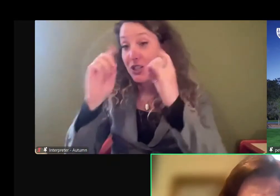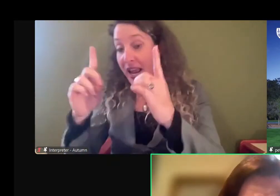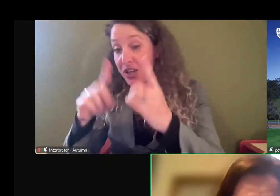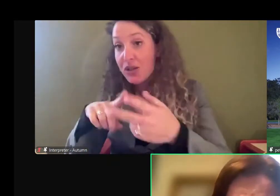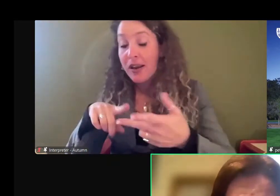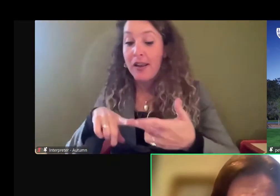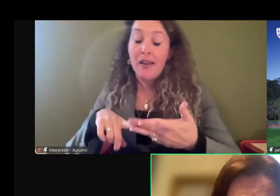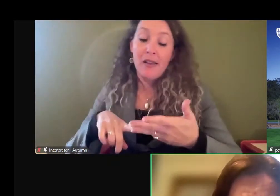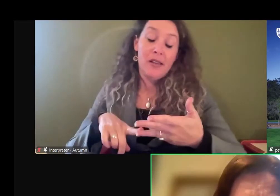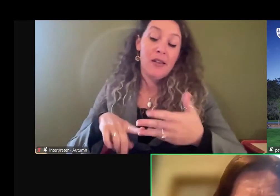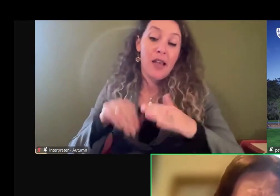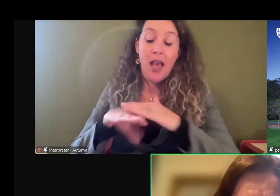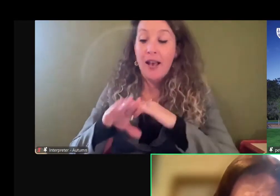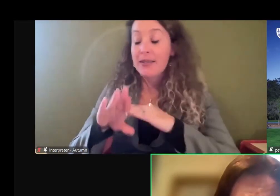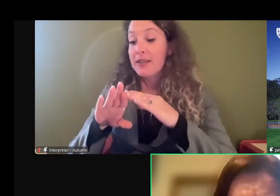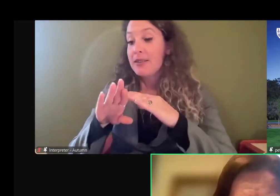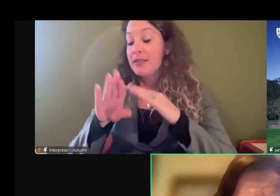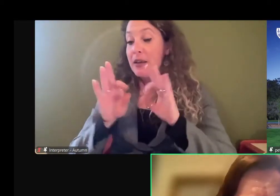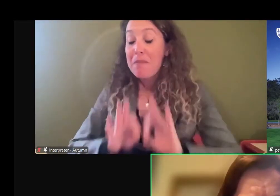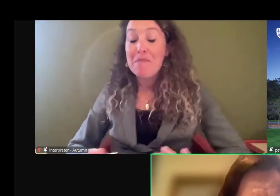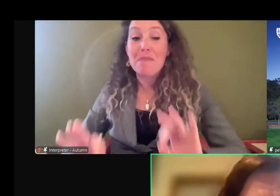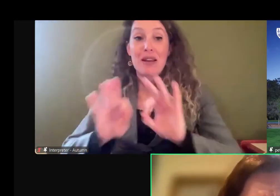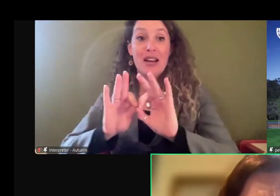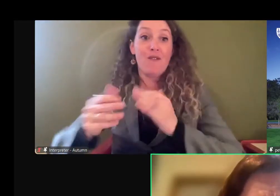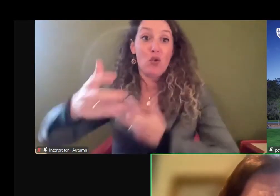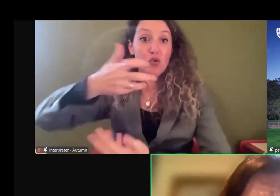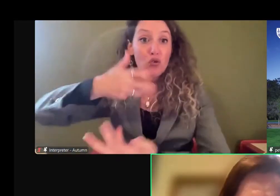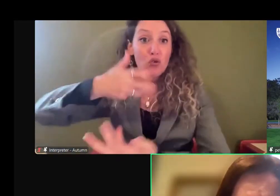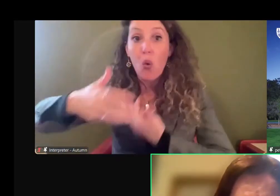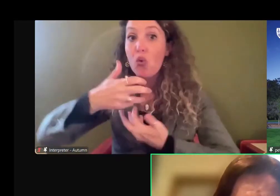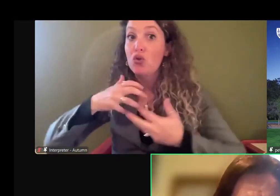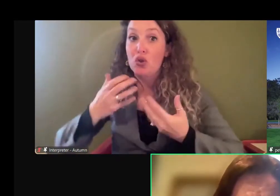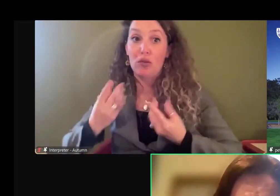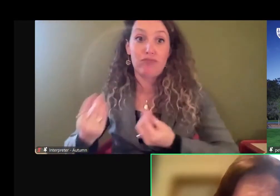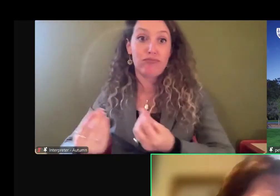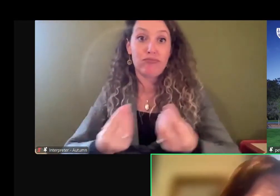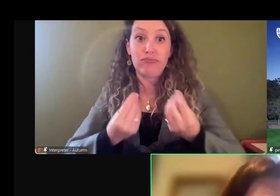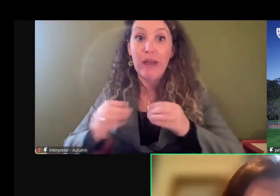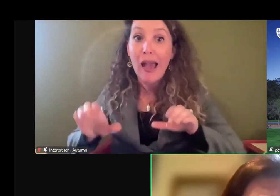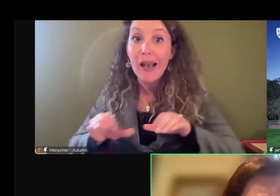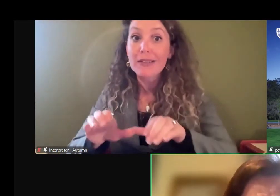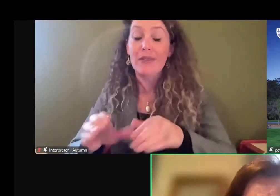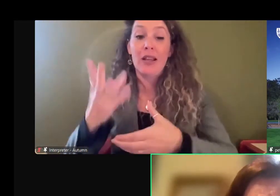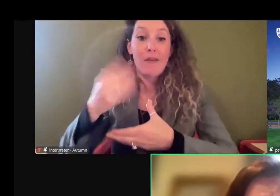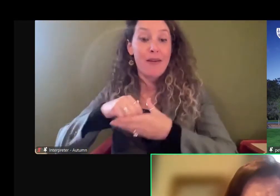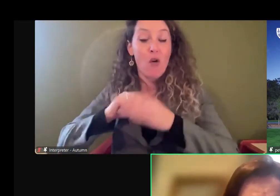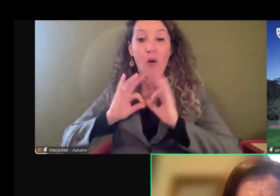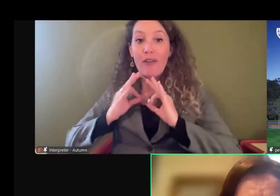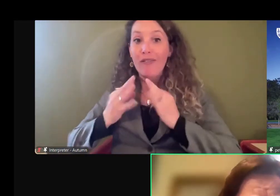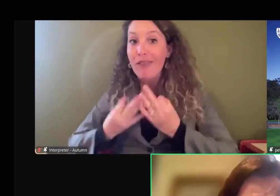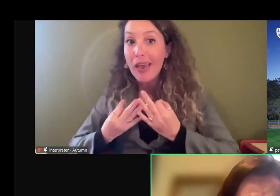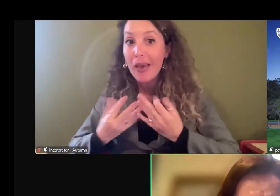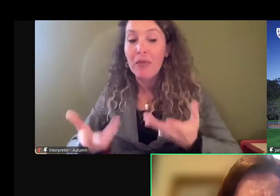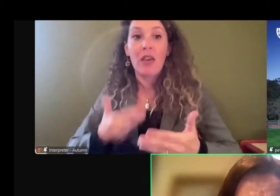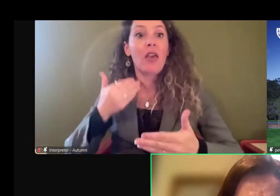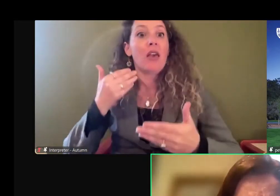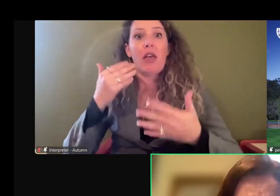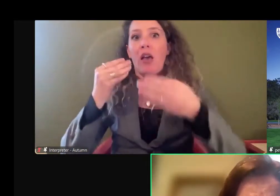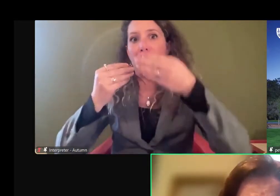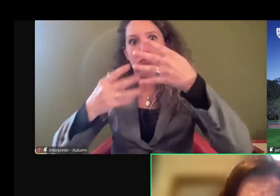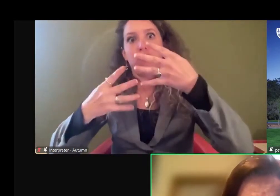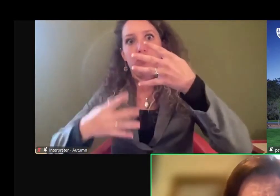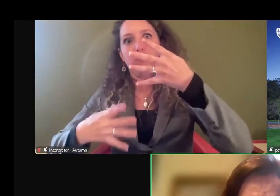education, to access meaningful social activities, to be in families, and on and on and